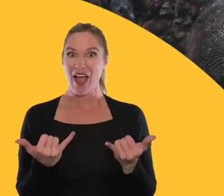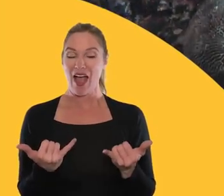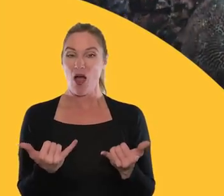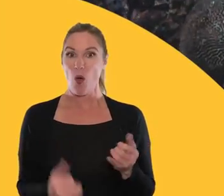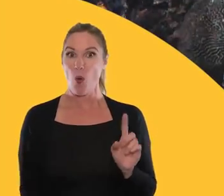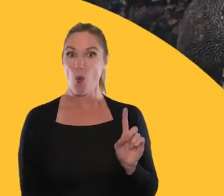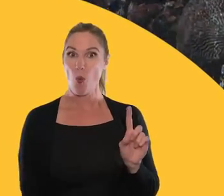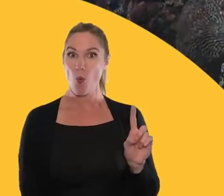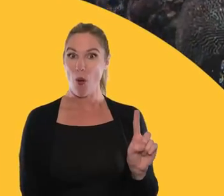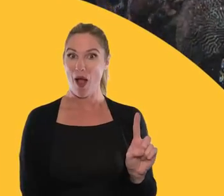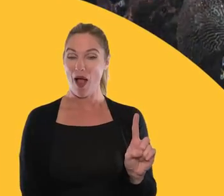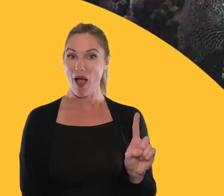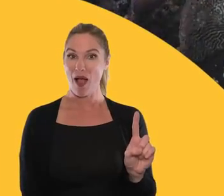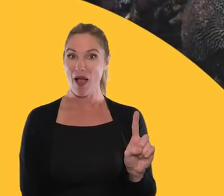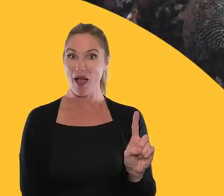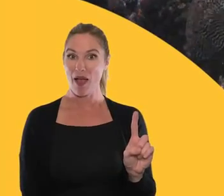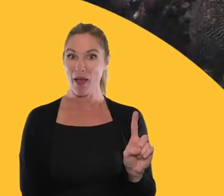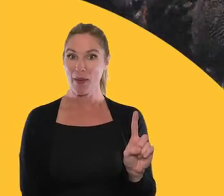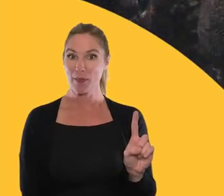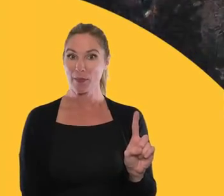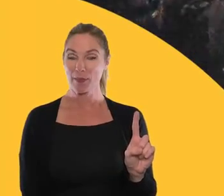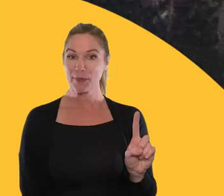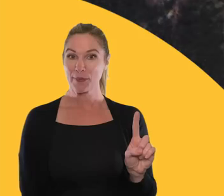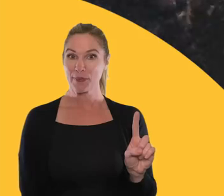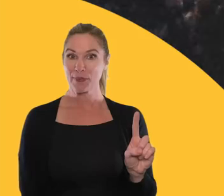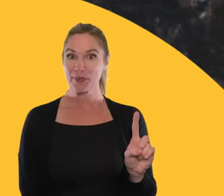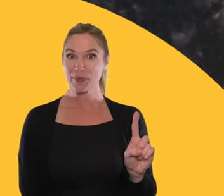Now there's one.